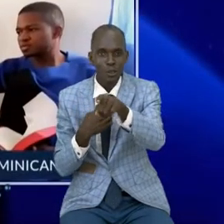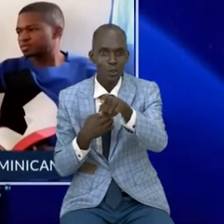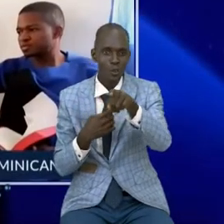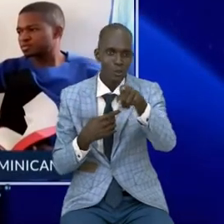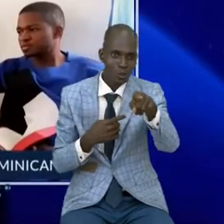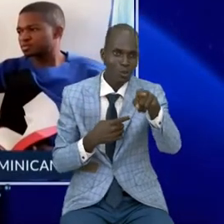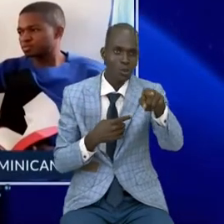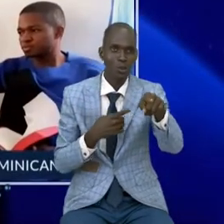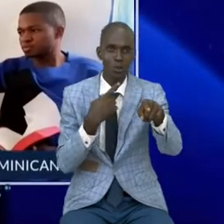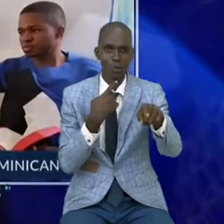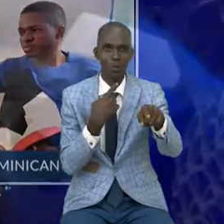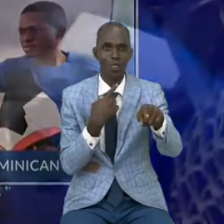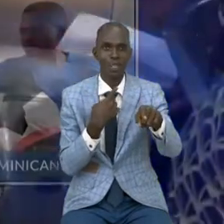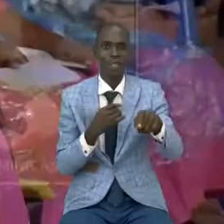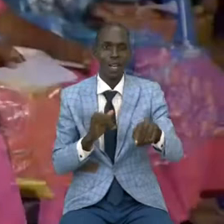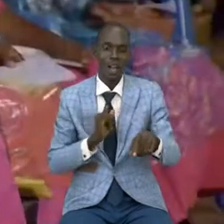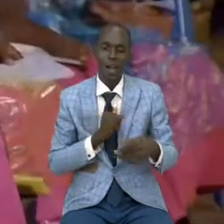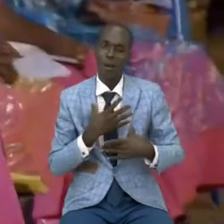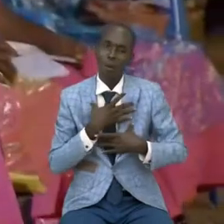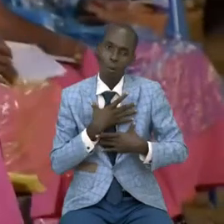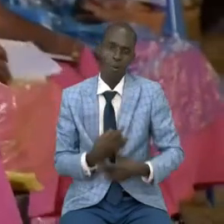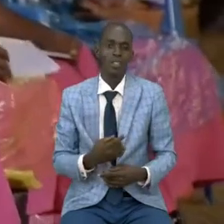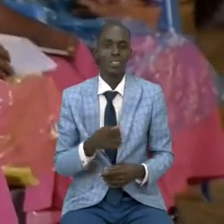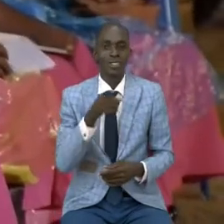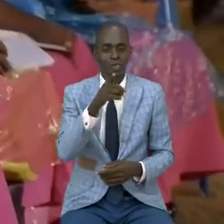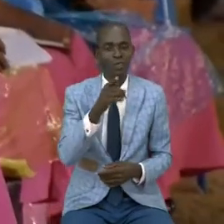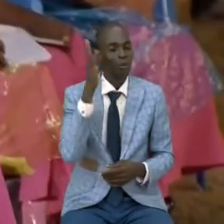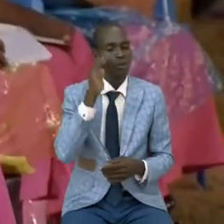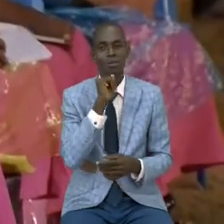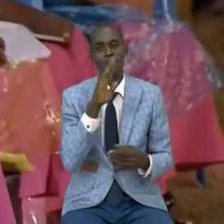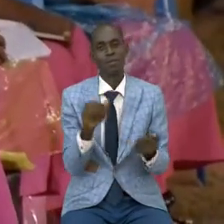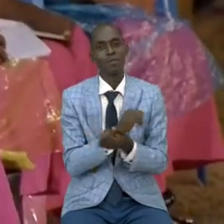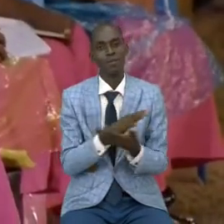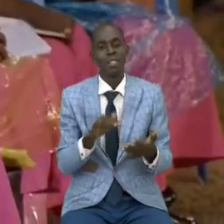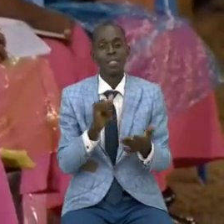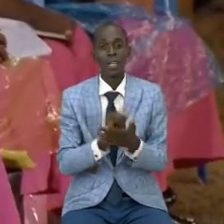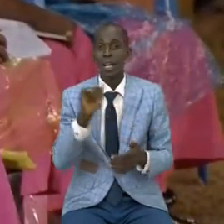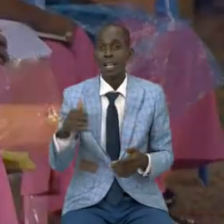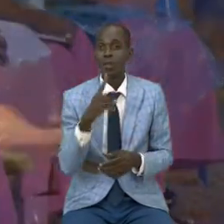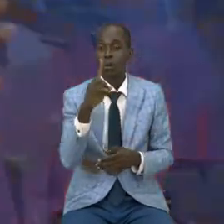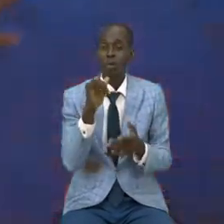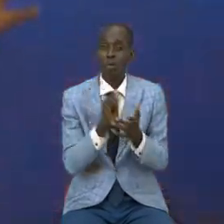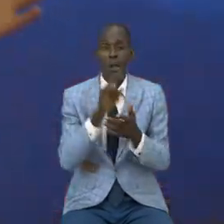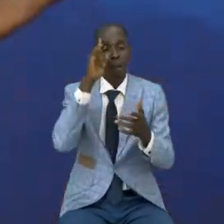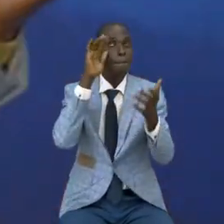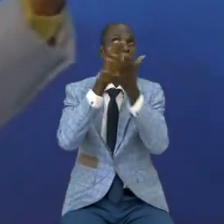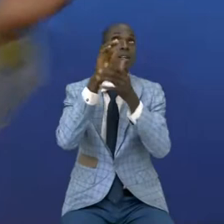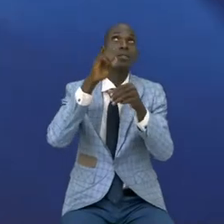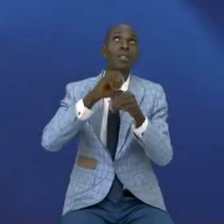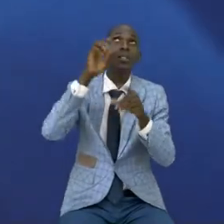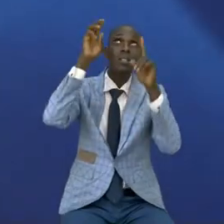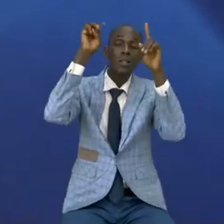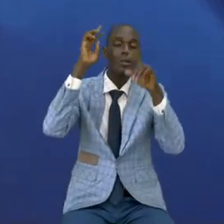you will not perish. That whosoever believeth in him will not perish